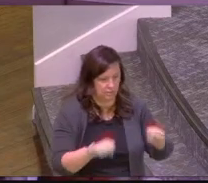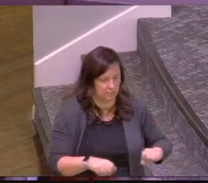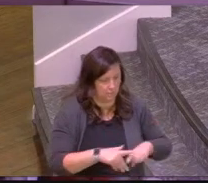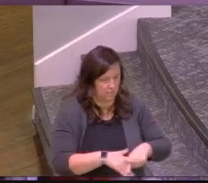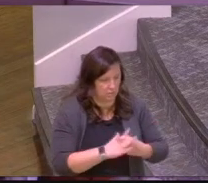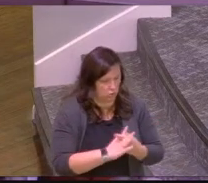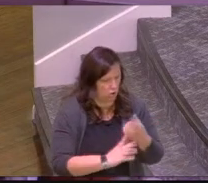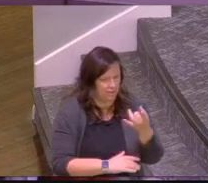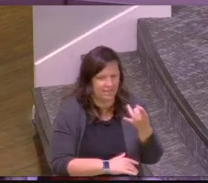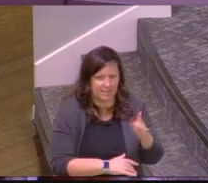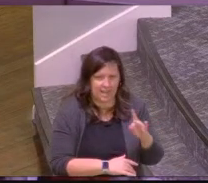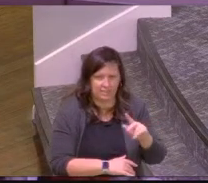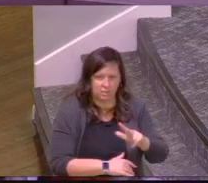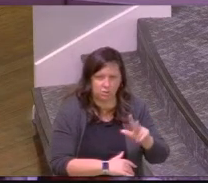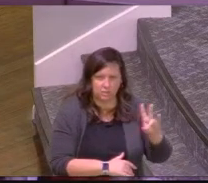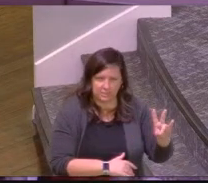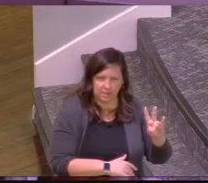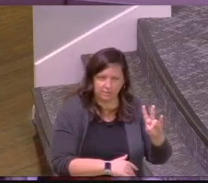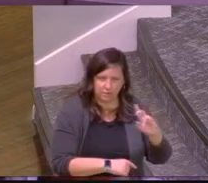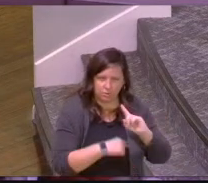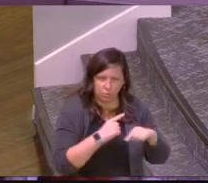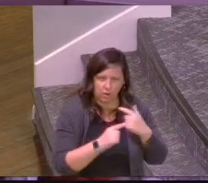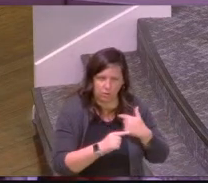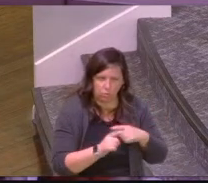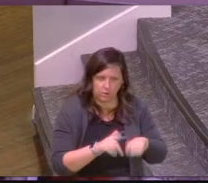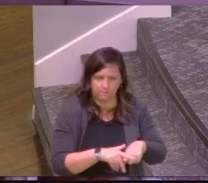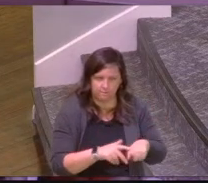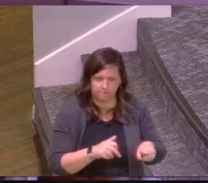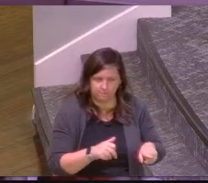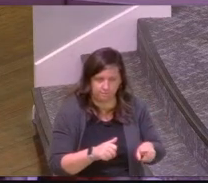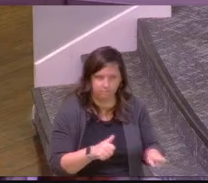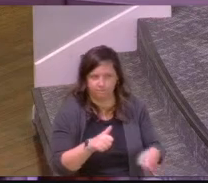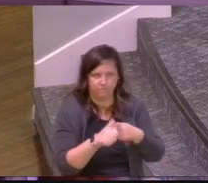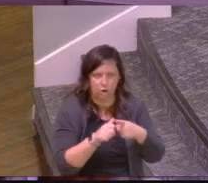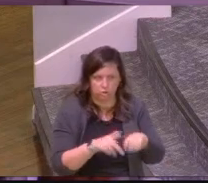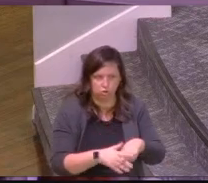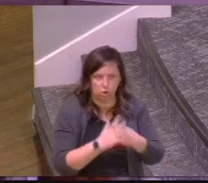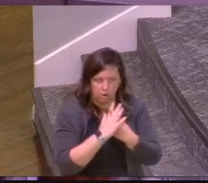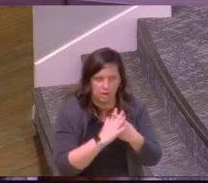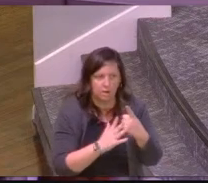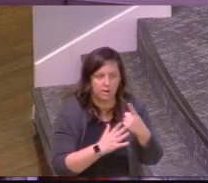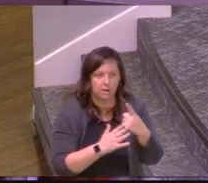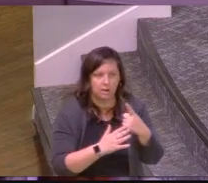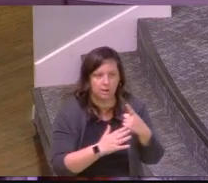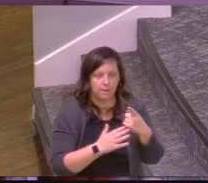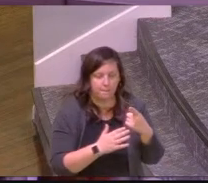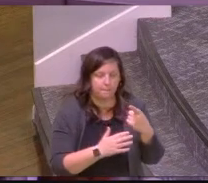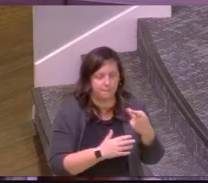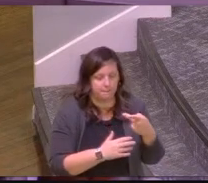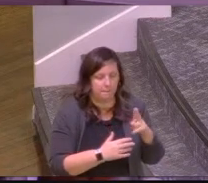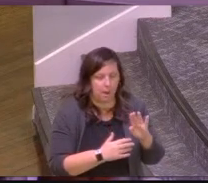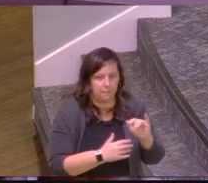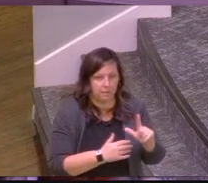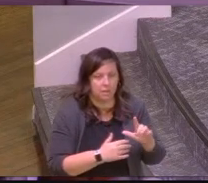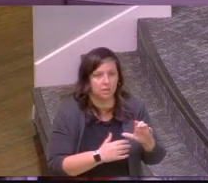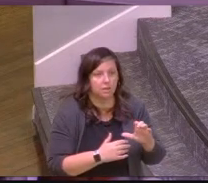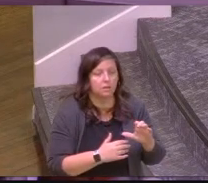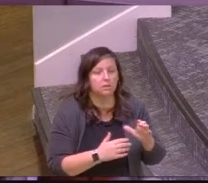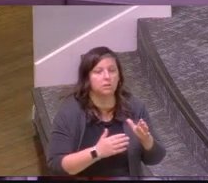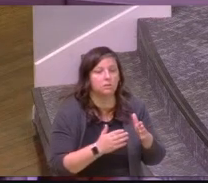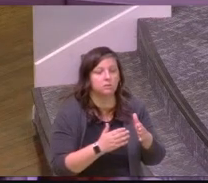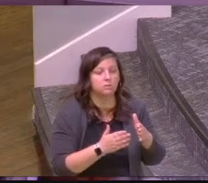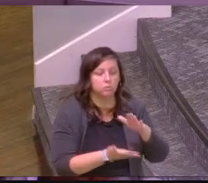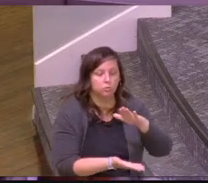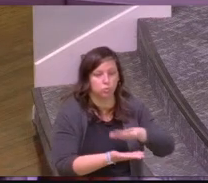Right, when we first started public schools in Clark County? And it's the only one that's left of the African American experience